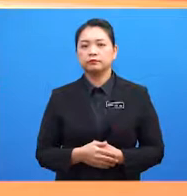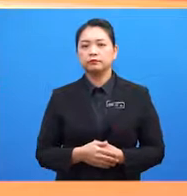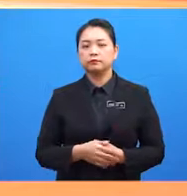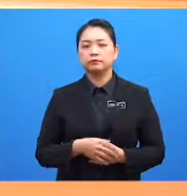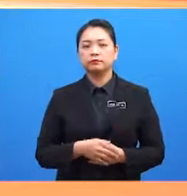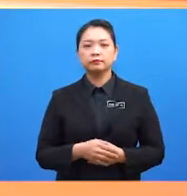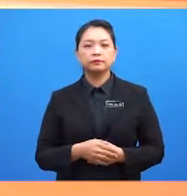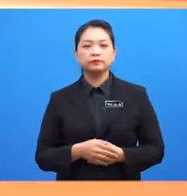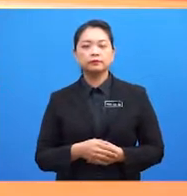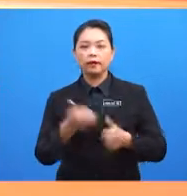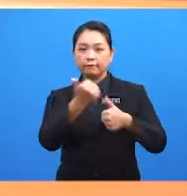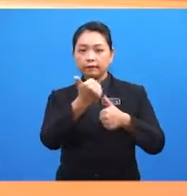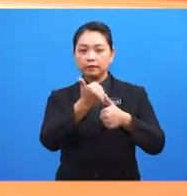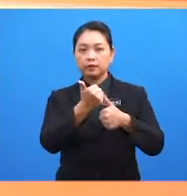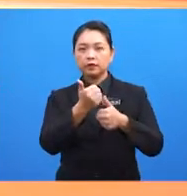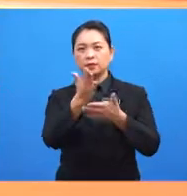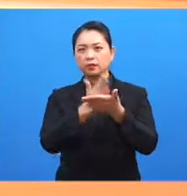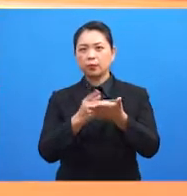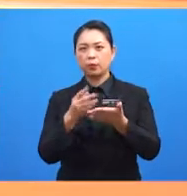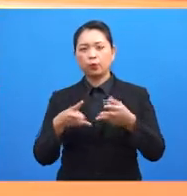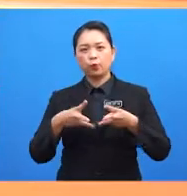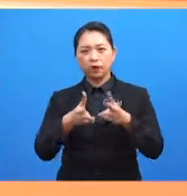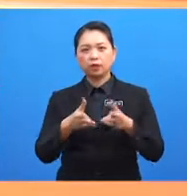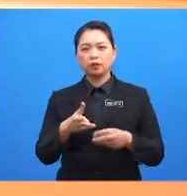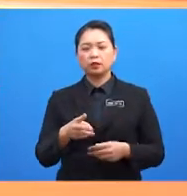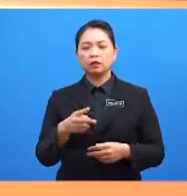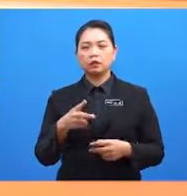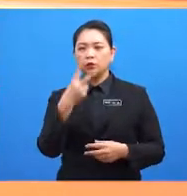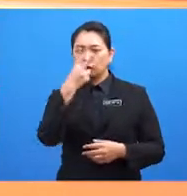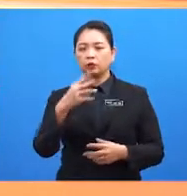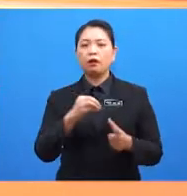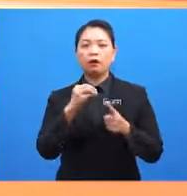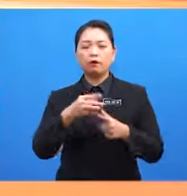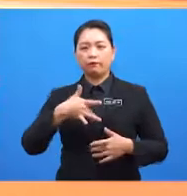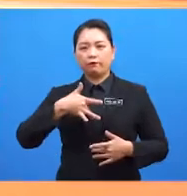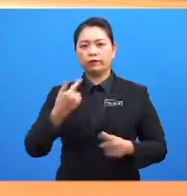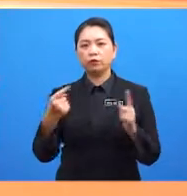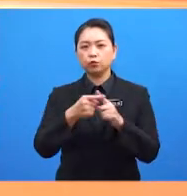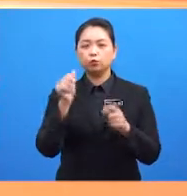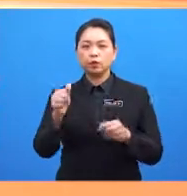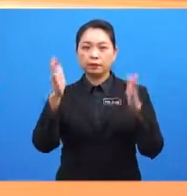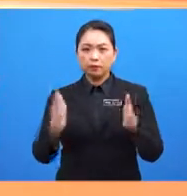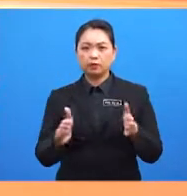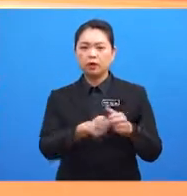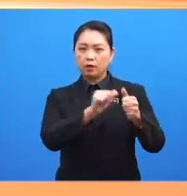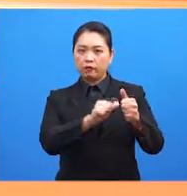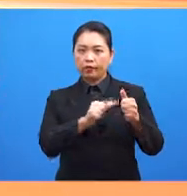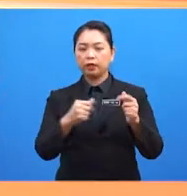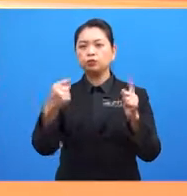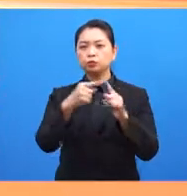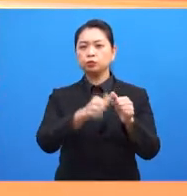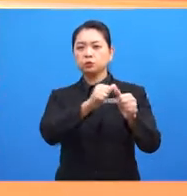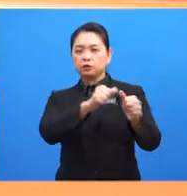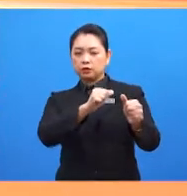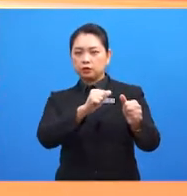Impressions is a way that something seems, looks, or feels to a person, while avoid is to stay away